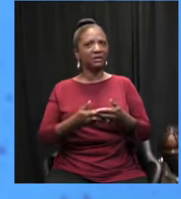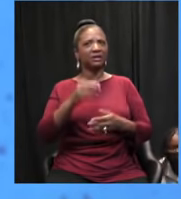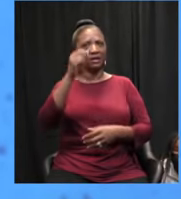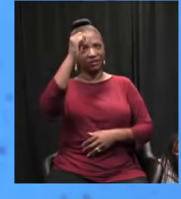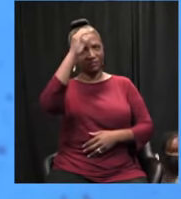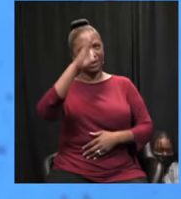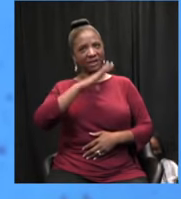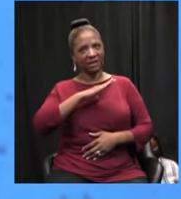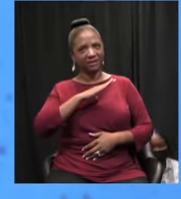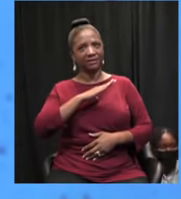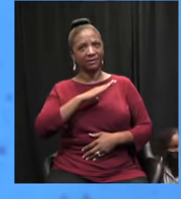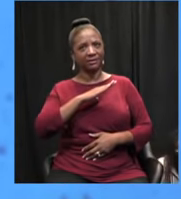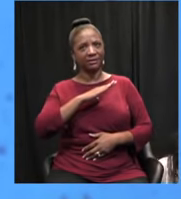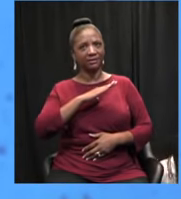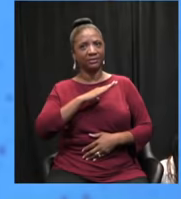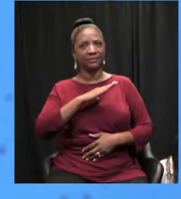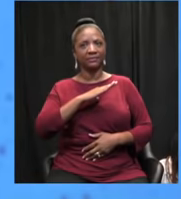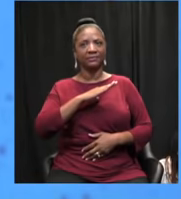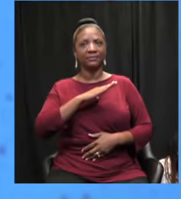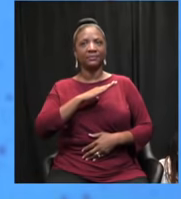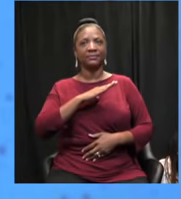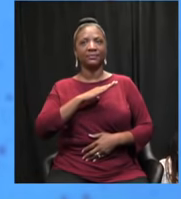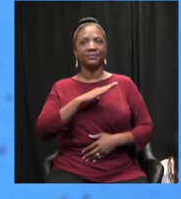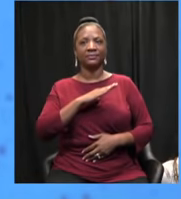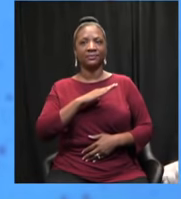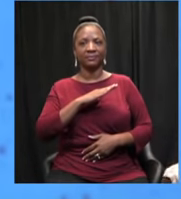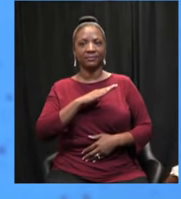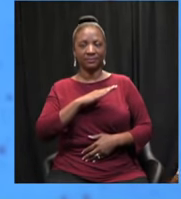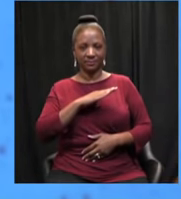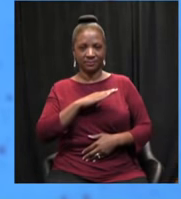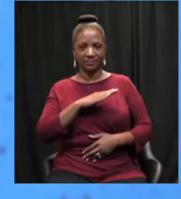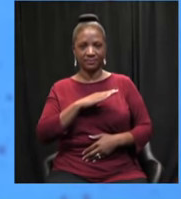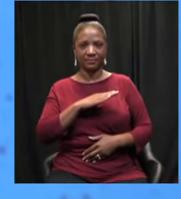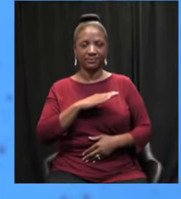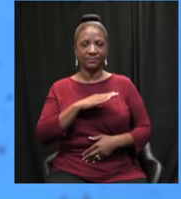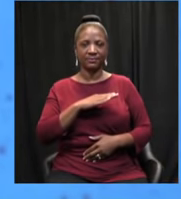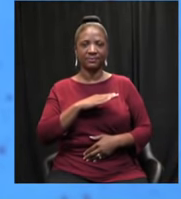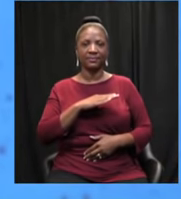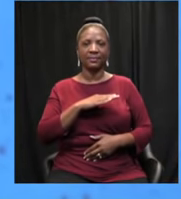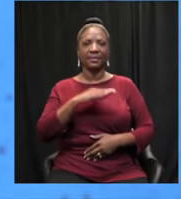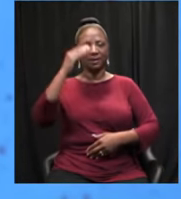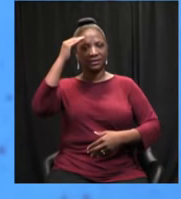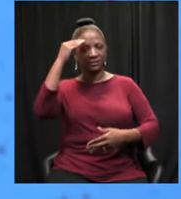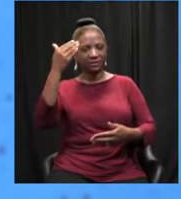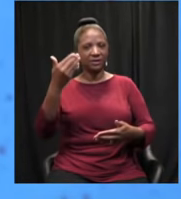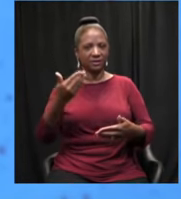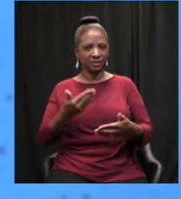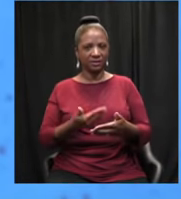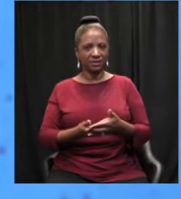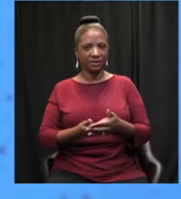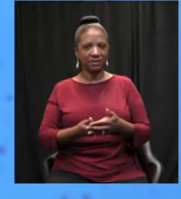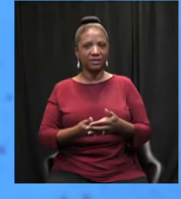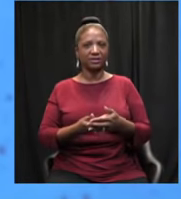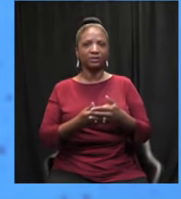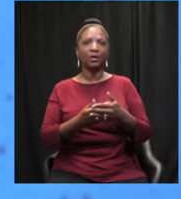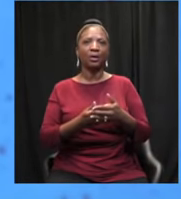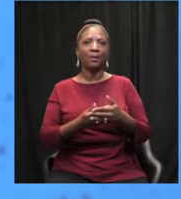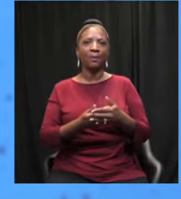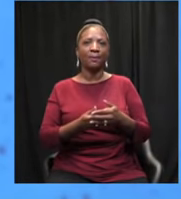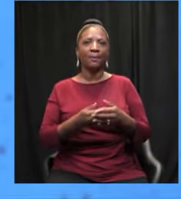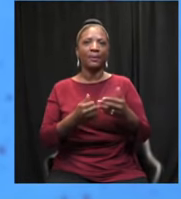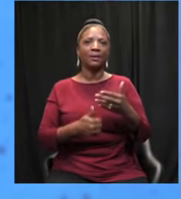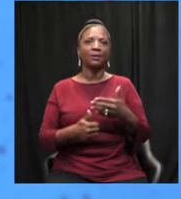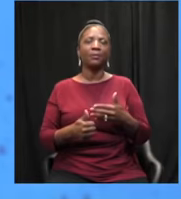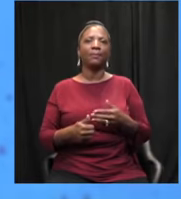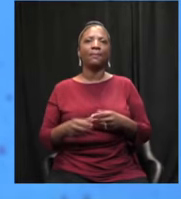they saying about the Son? It is this title Jesus uses about himself. Matter of fact, Son of Man is the most popular title that he